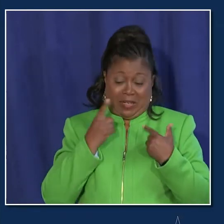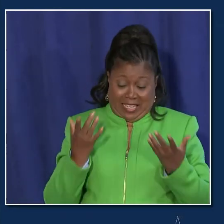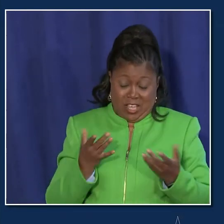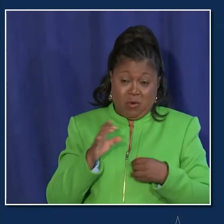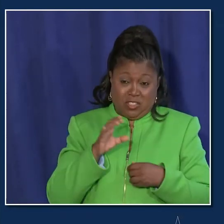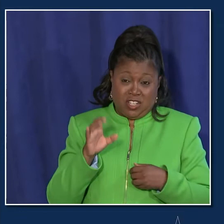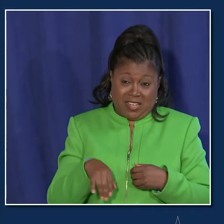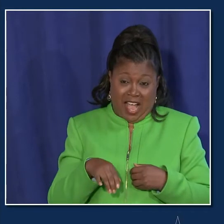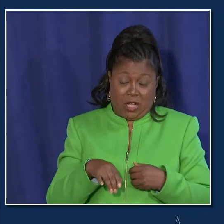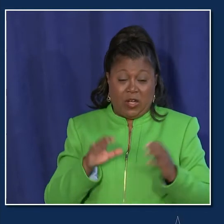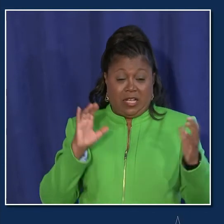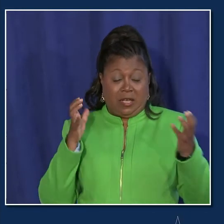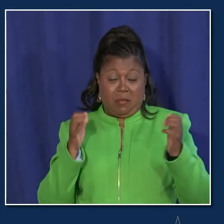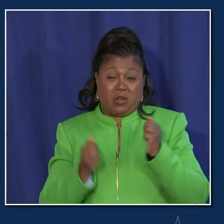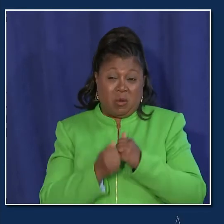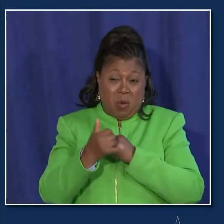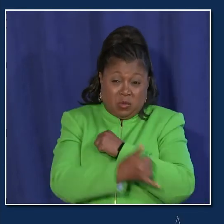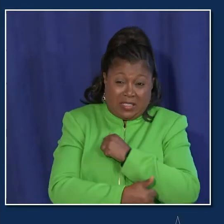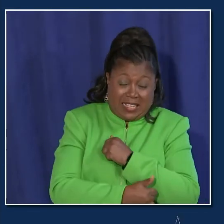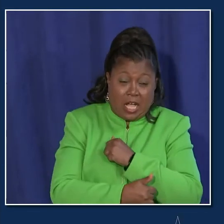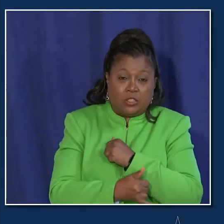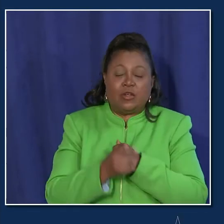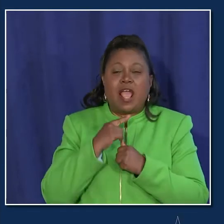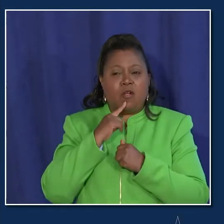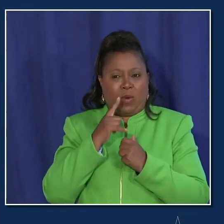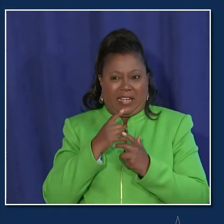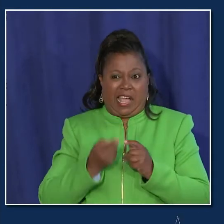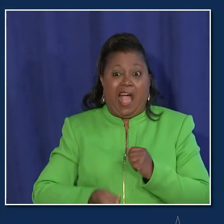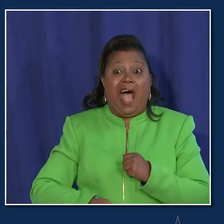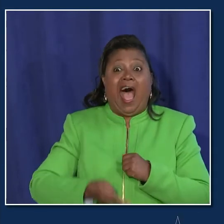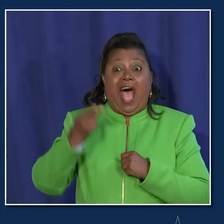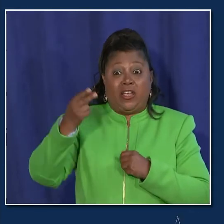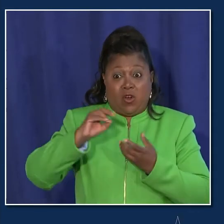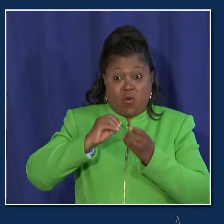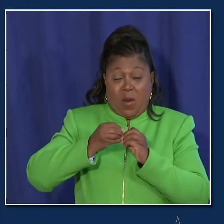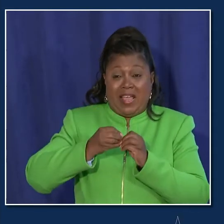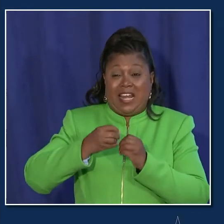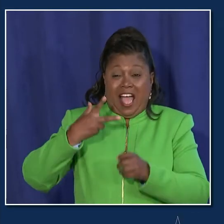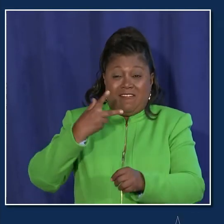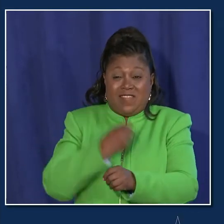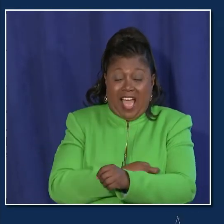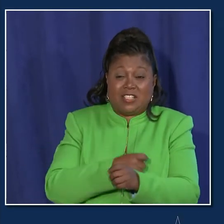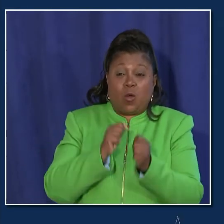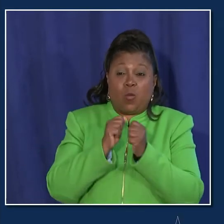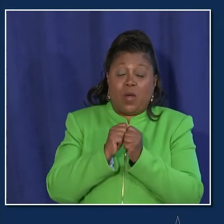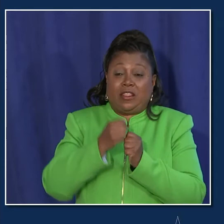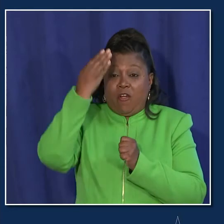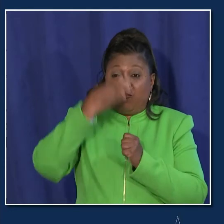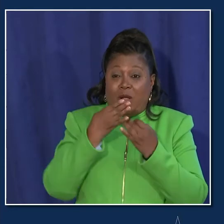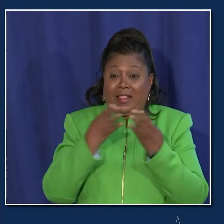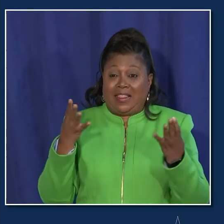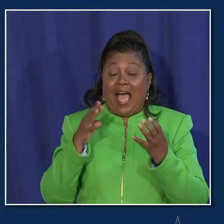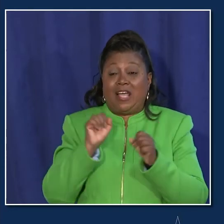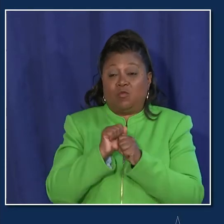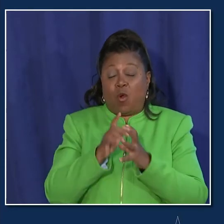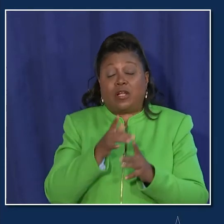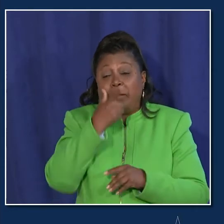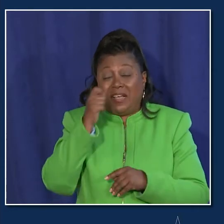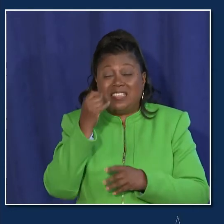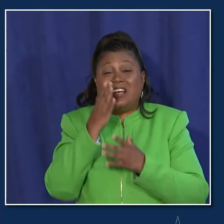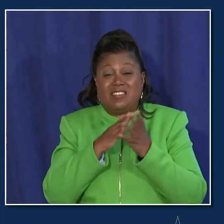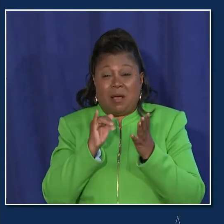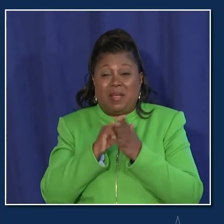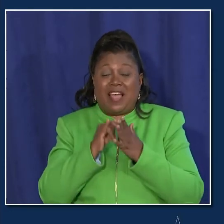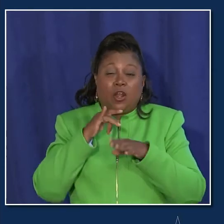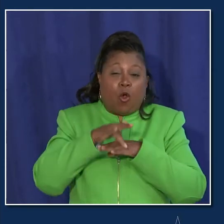in Chicago, compared to most of the country, quite a bit higher rate of vaccination among frontline essential workers. And that's because of some of